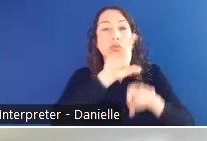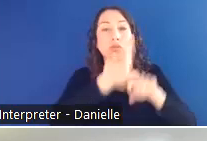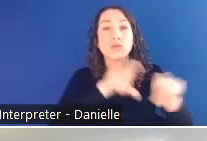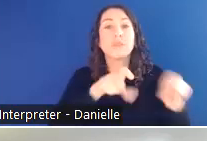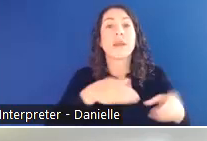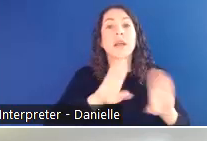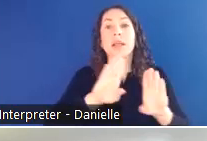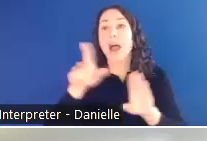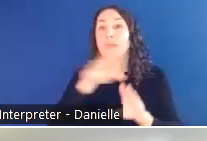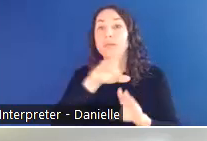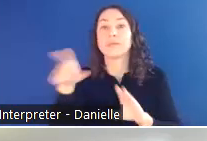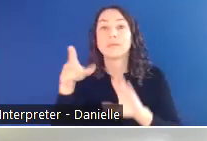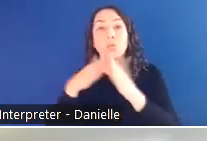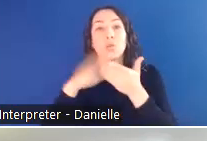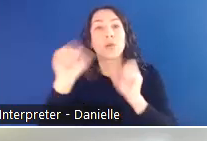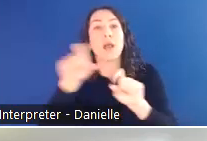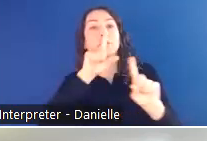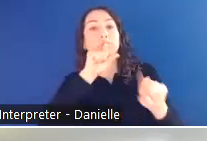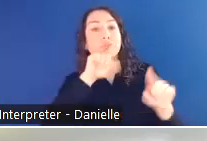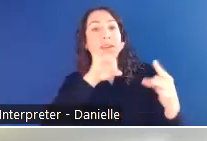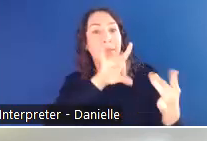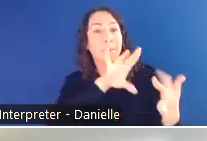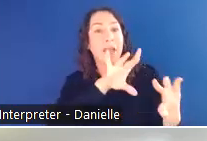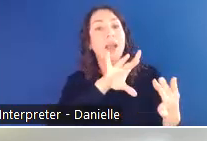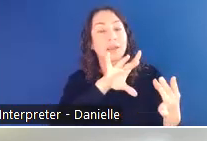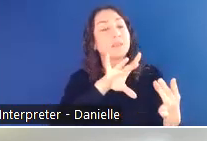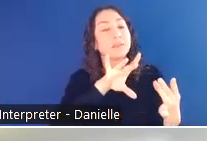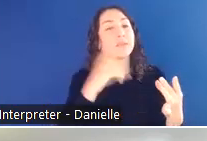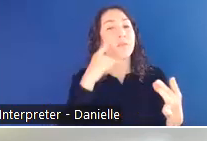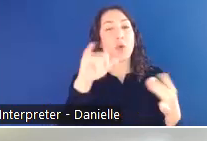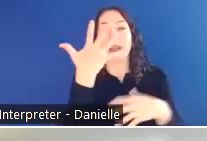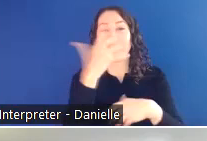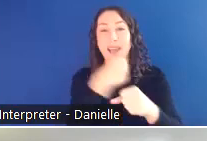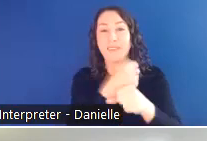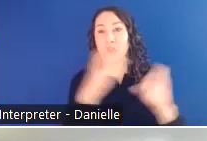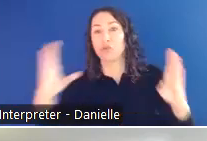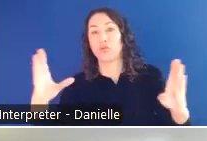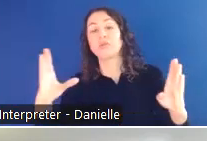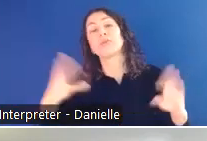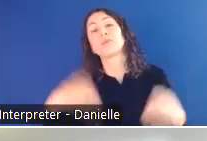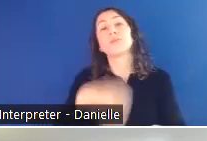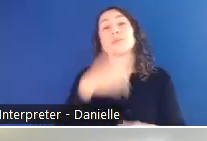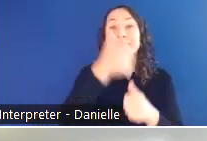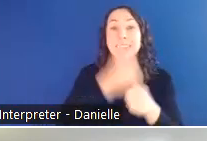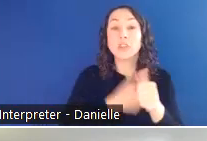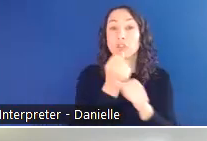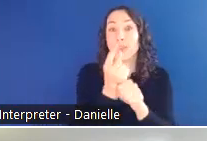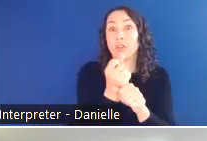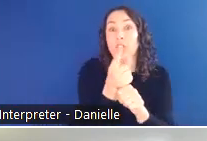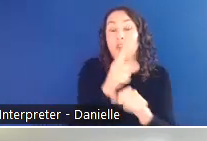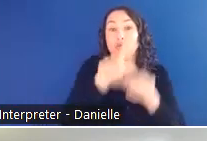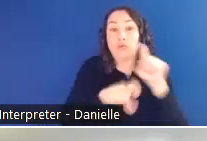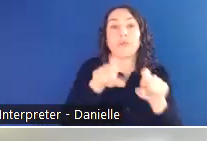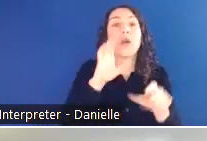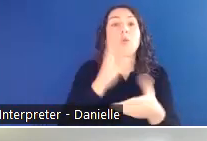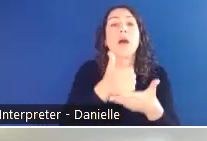feedback year to year within the 5-year period. Each annual survey will help inform the current year's